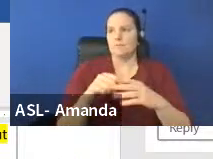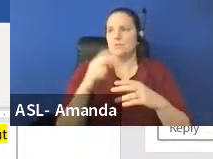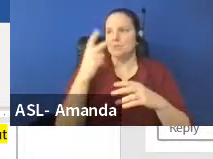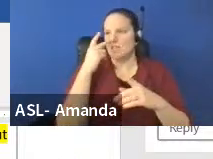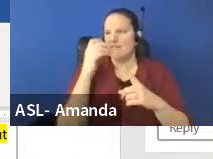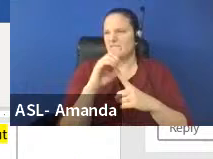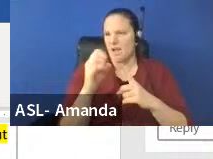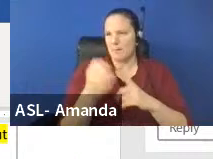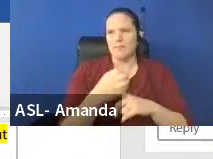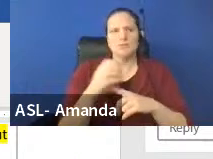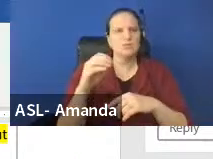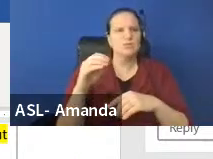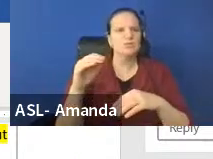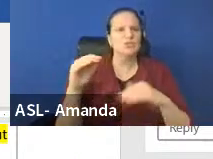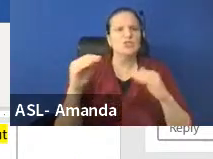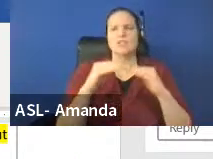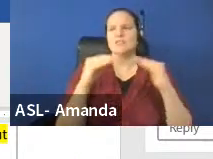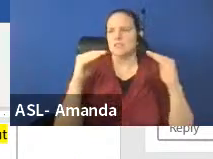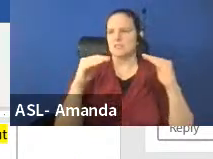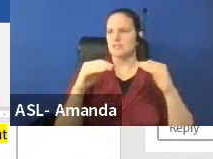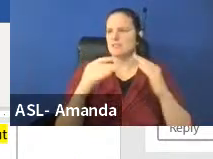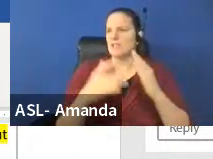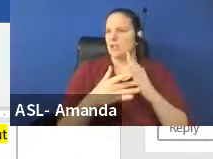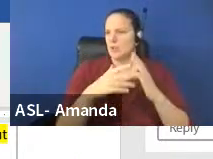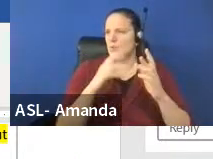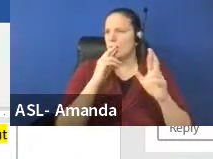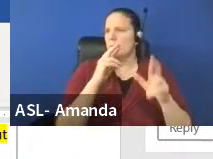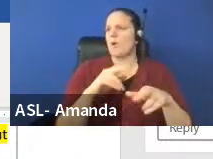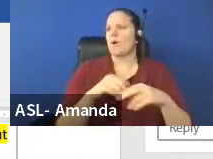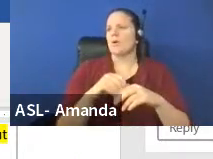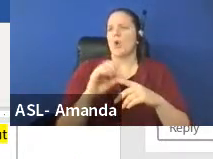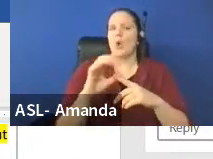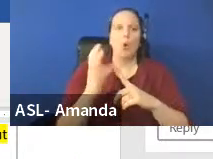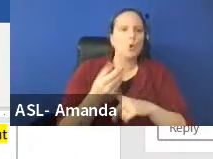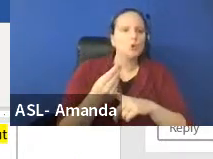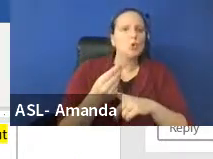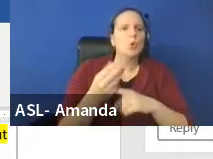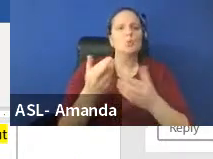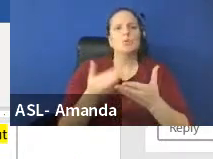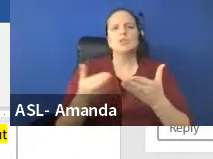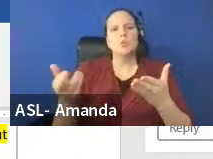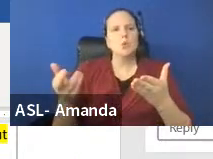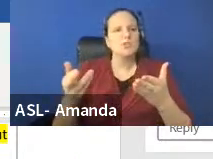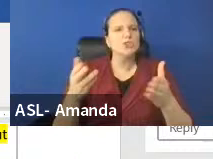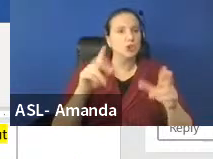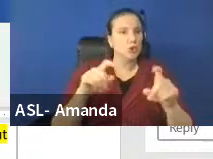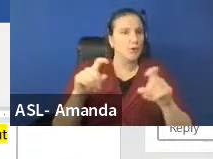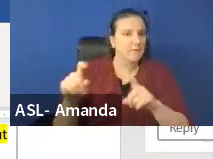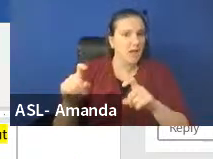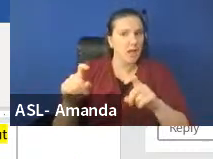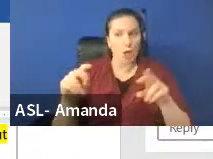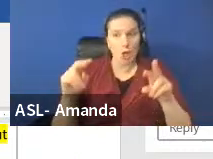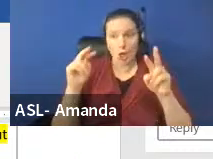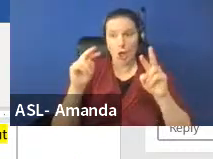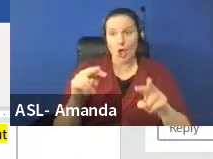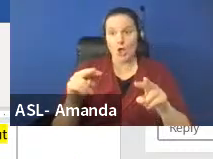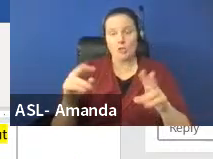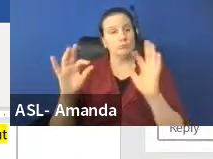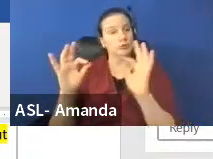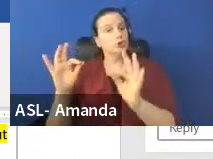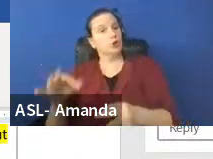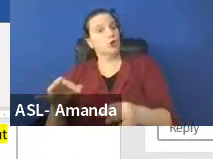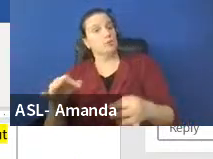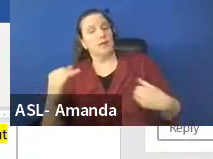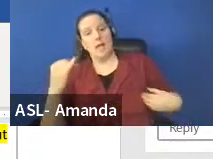environmental justice technical report, a cultural resources survey that looked at that to determine whether there